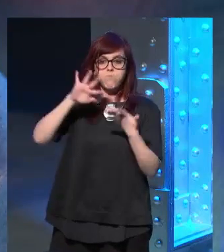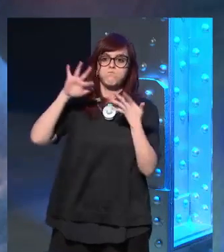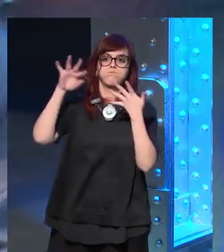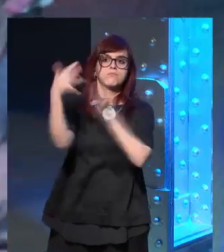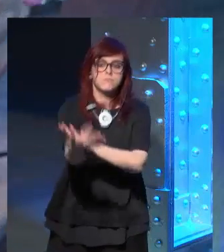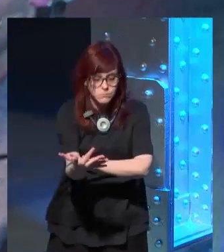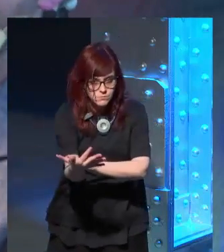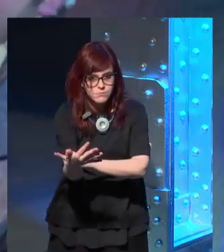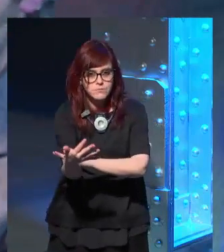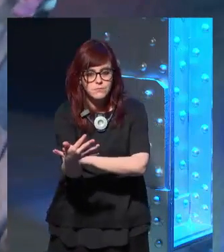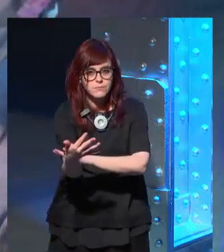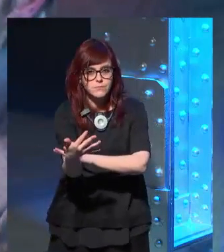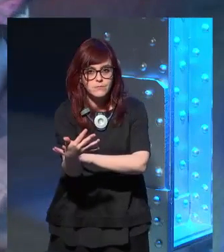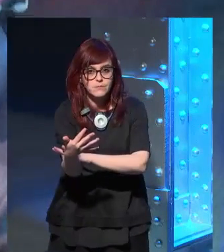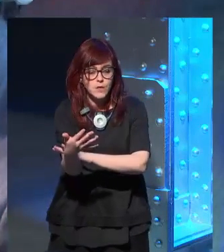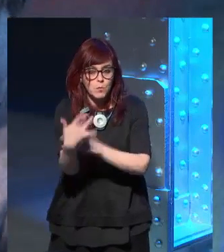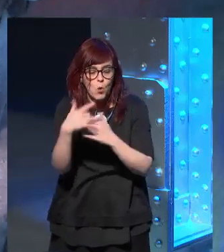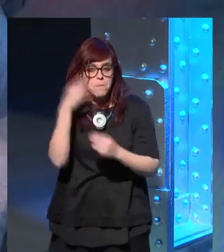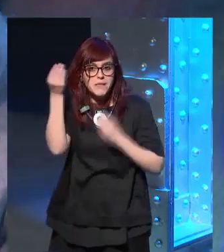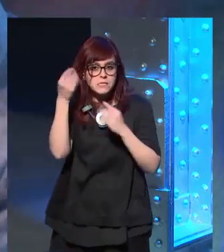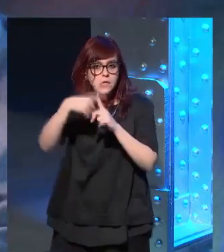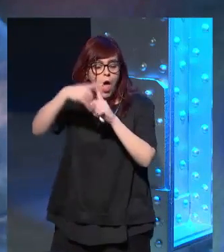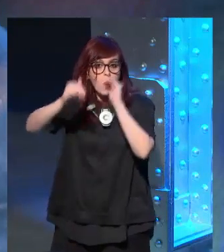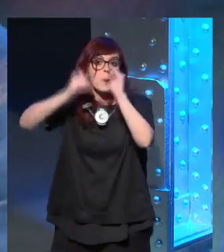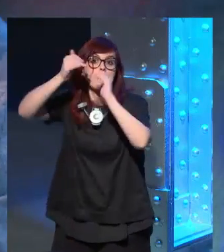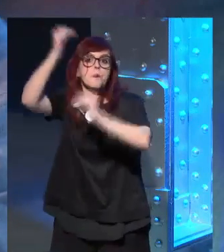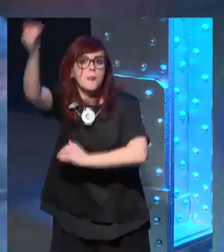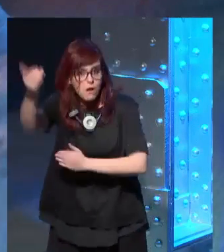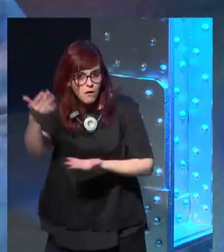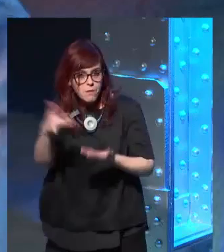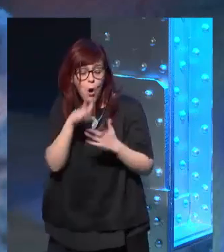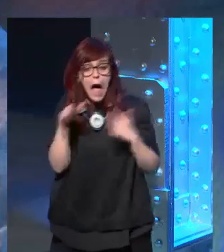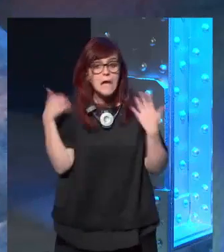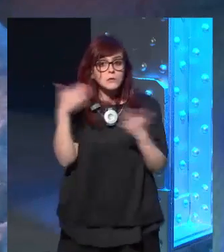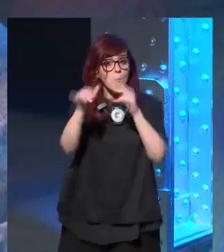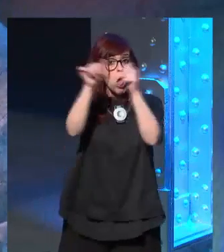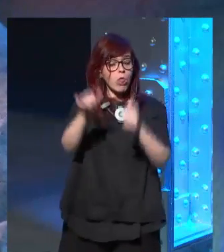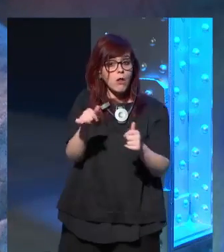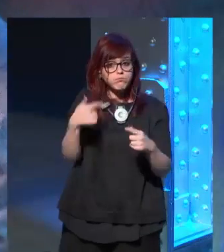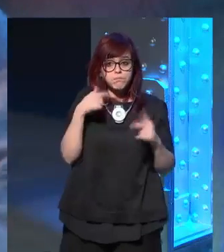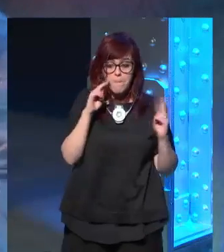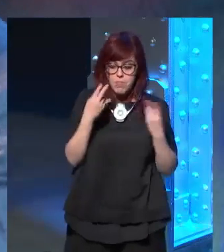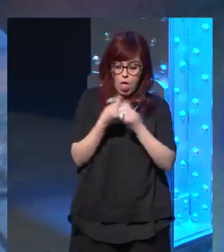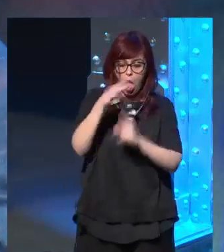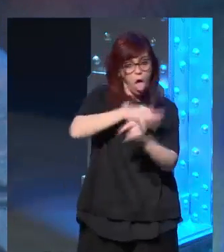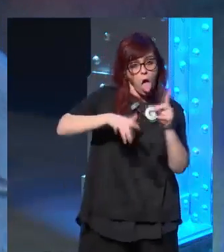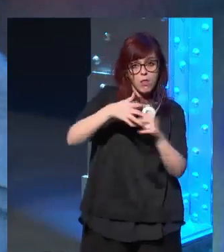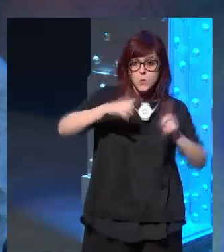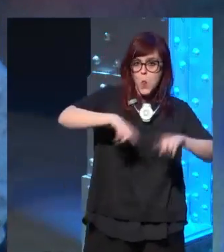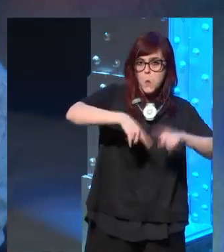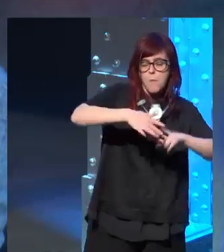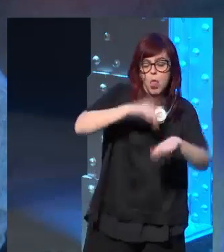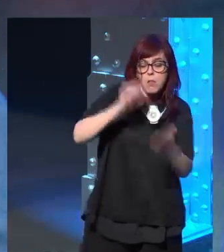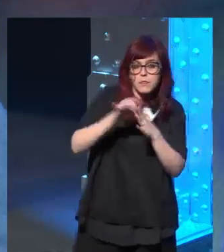Ragnhild showed earlier, suddenly gets additional steps. And that can actually mean, even though that their horizons now is widened, even though they